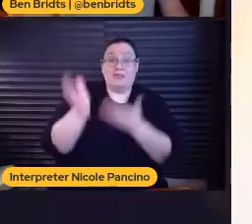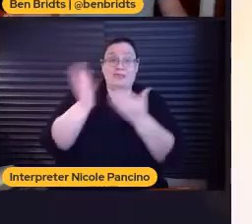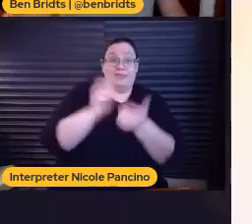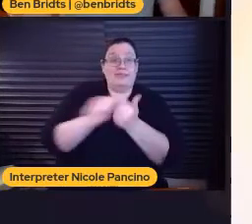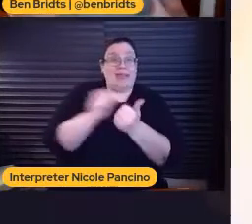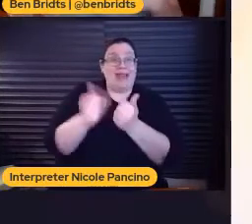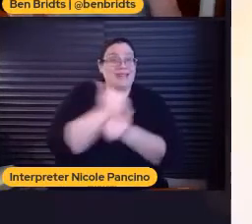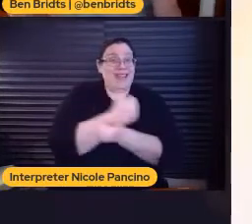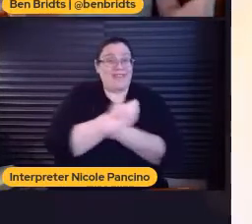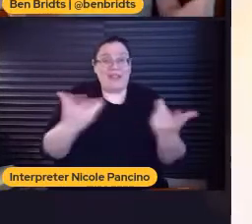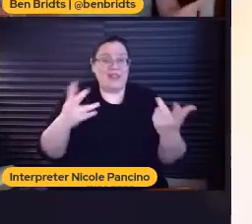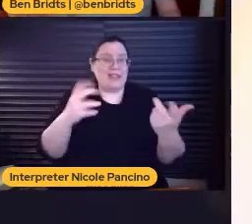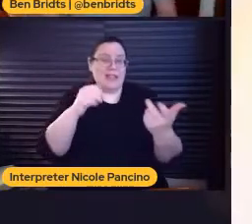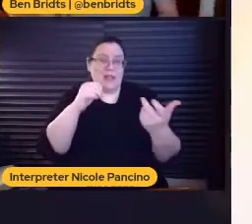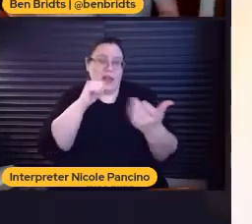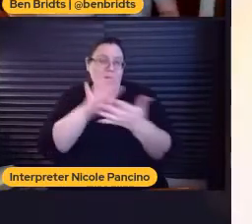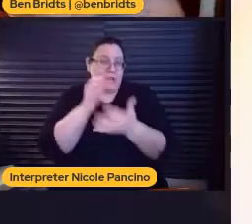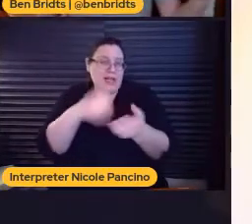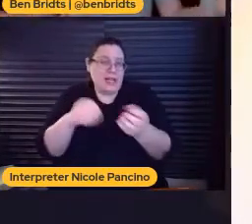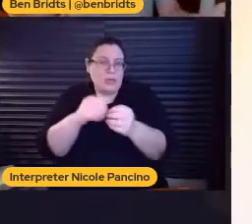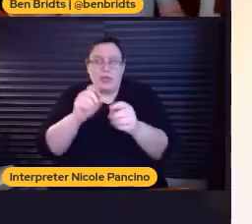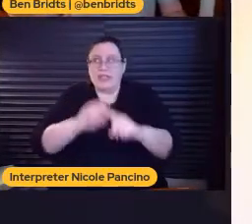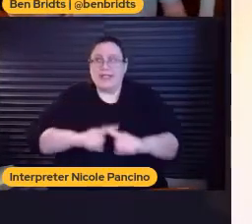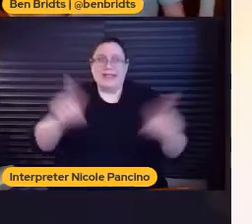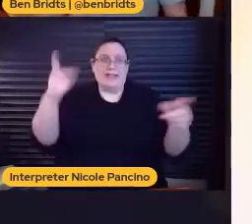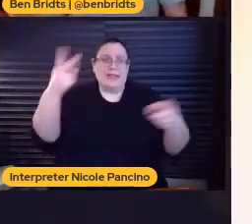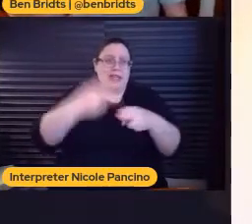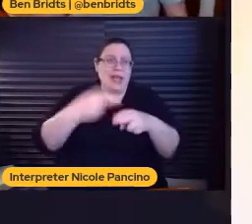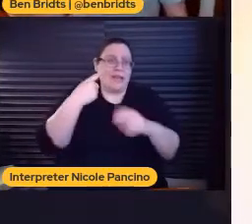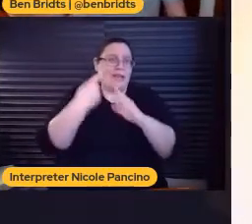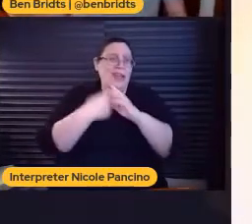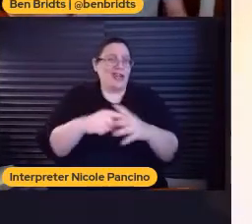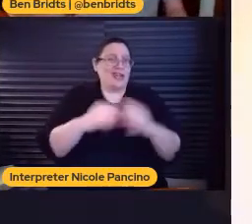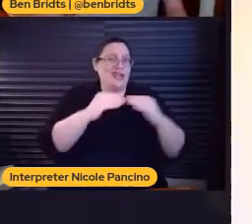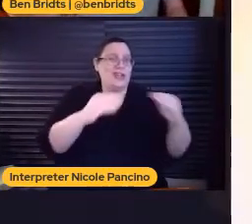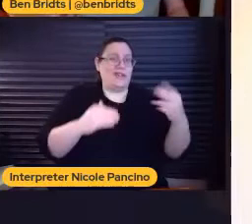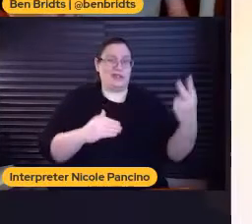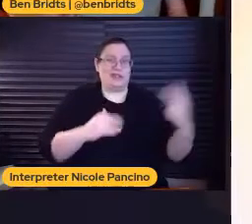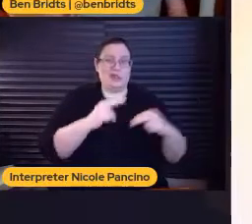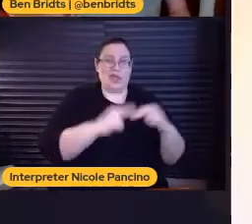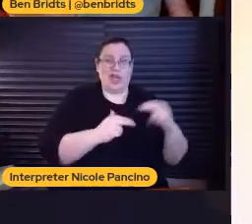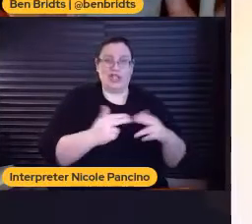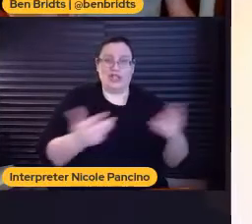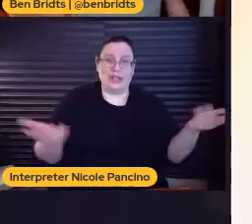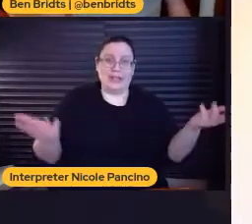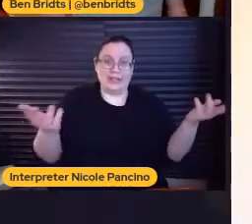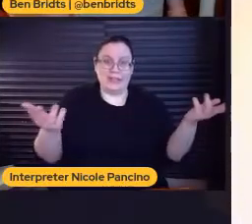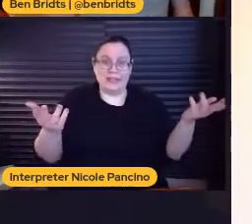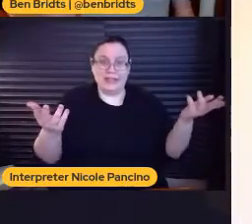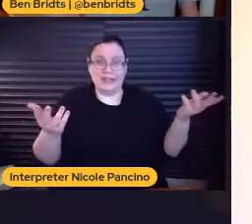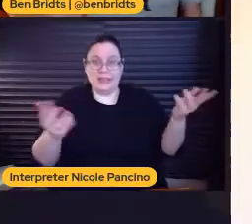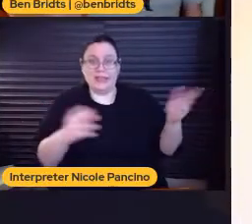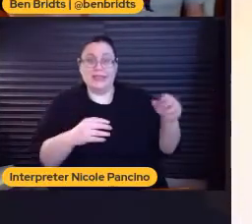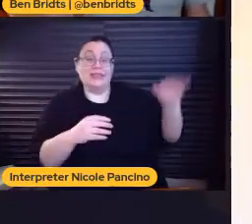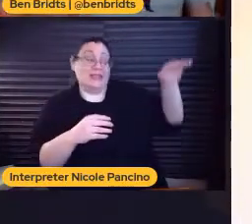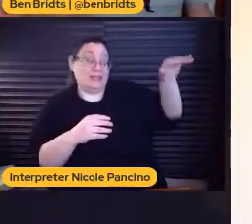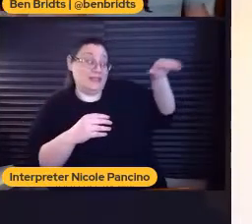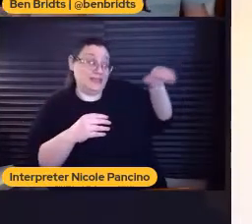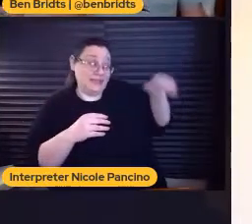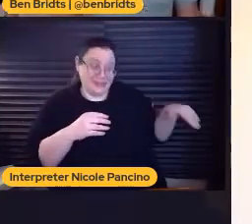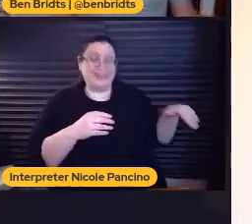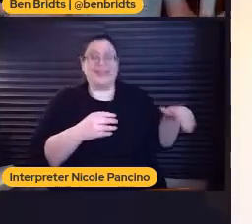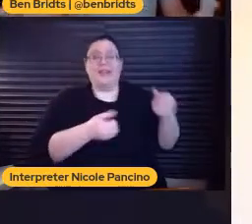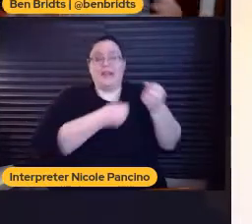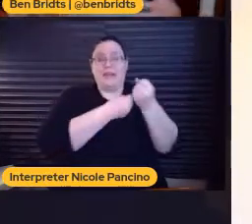anymore. It's just a different name for the original level 2 construct. Both of those things will lead to